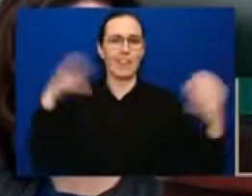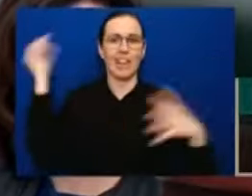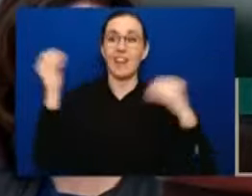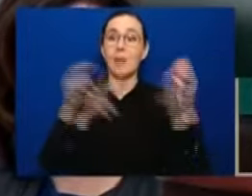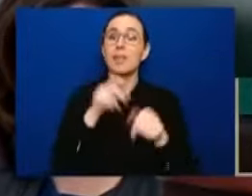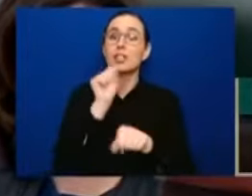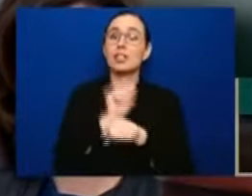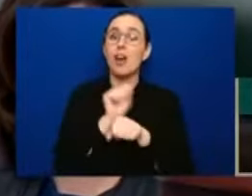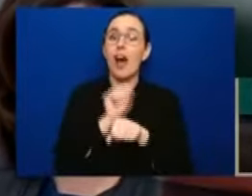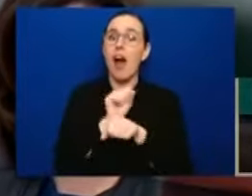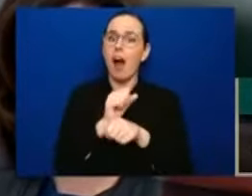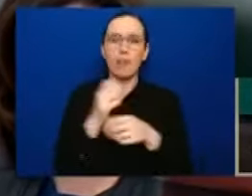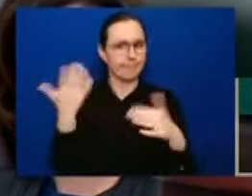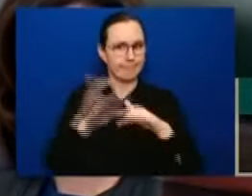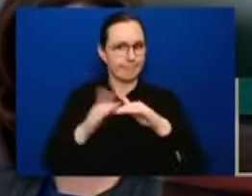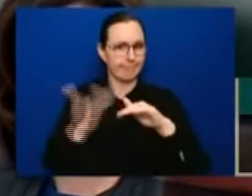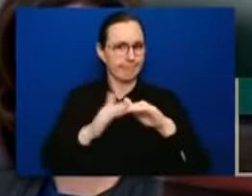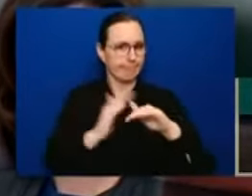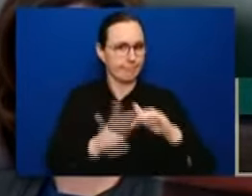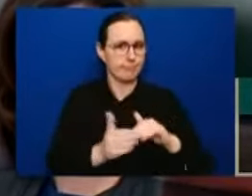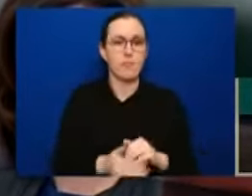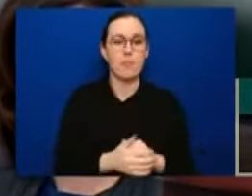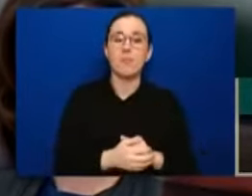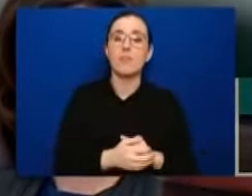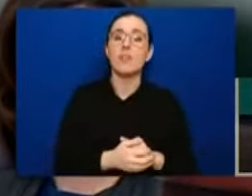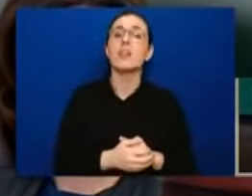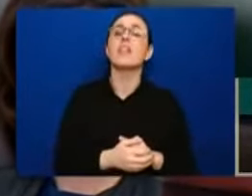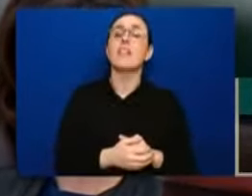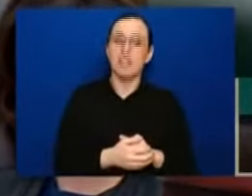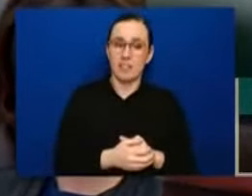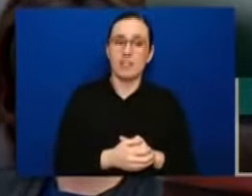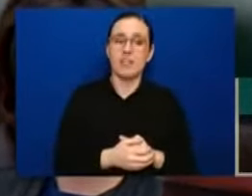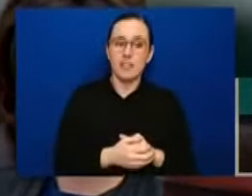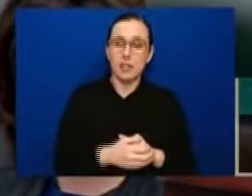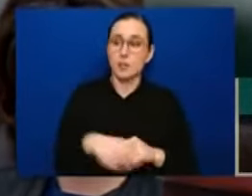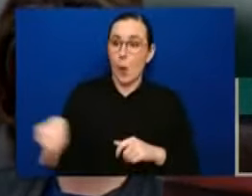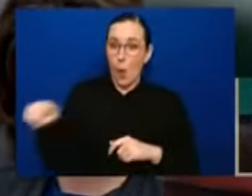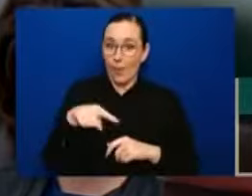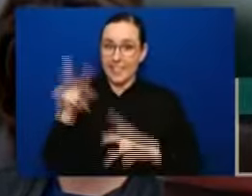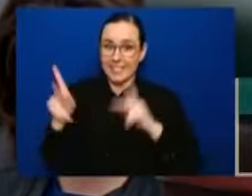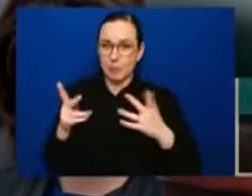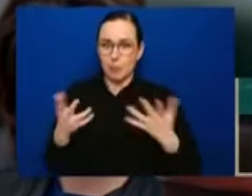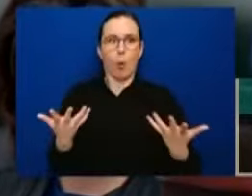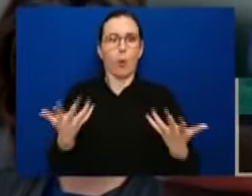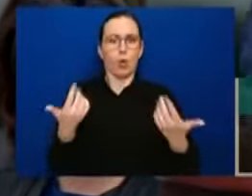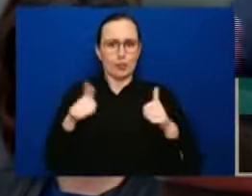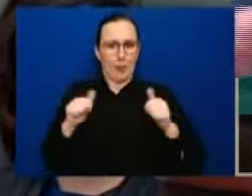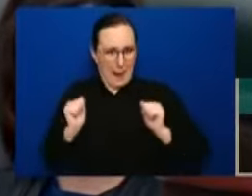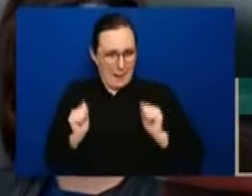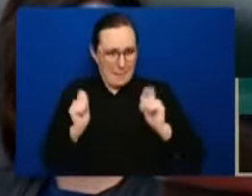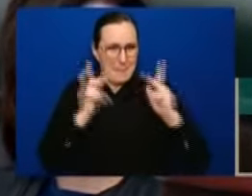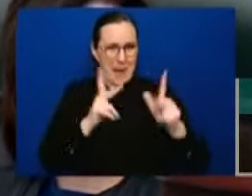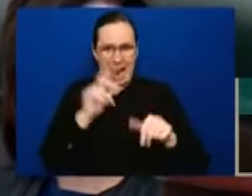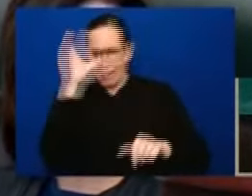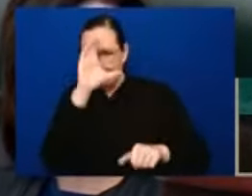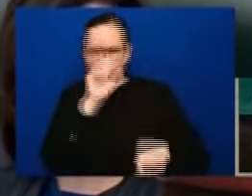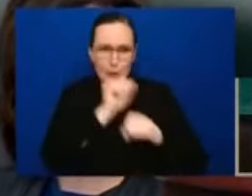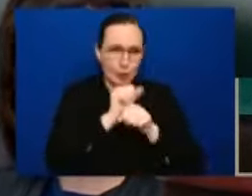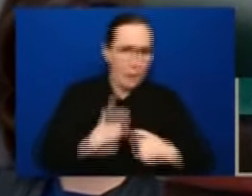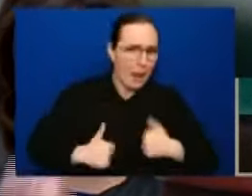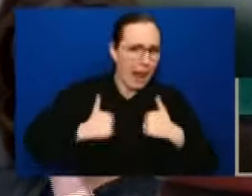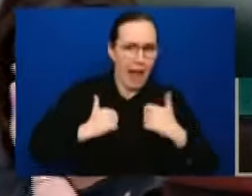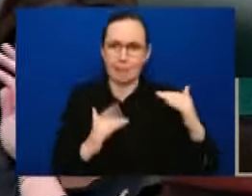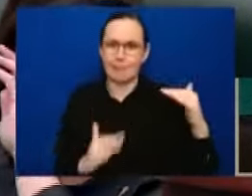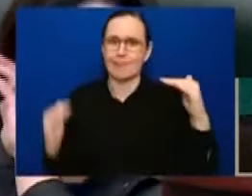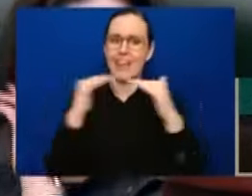time are legitimately overwhelming for some. I want to tell you the story of Larry. Larry has been a pipe fitter for